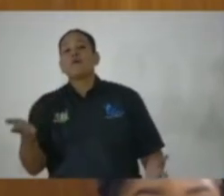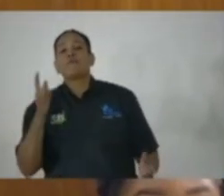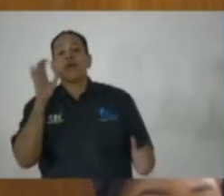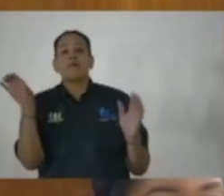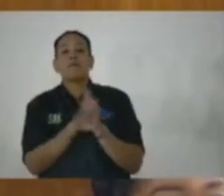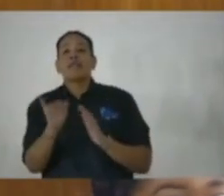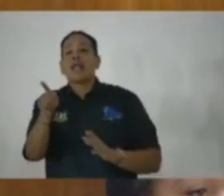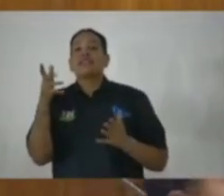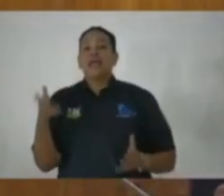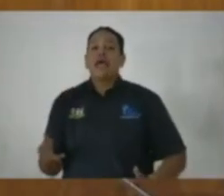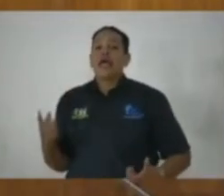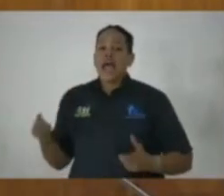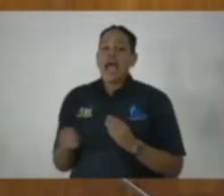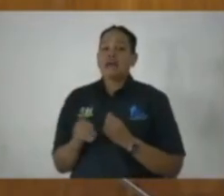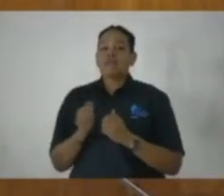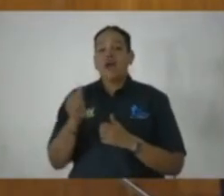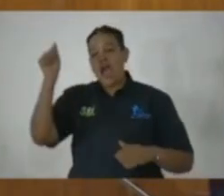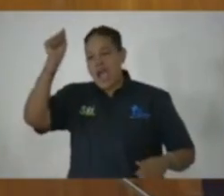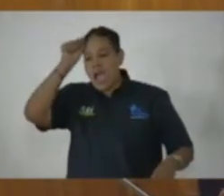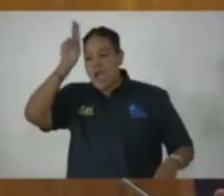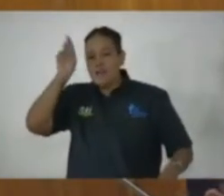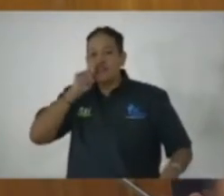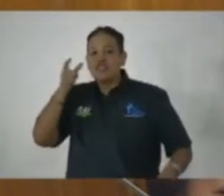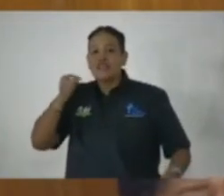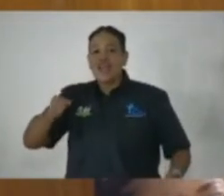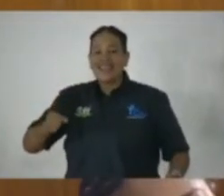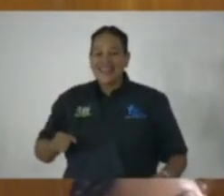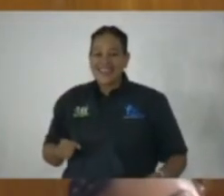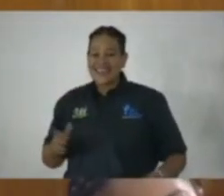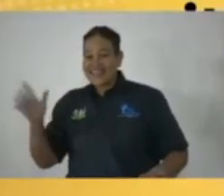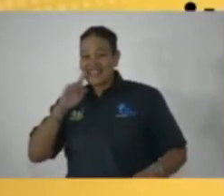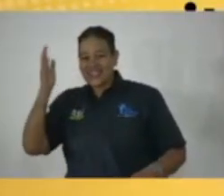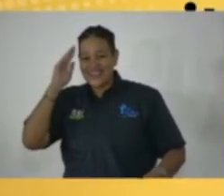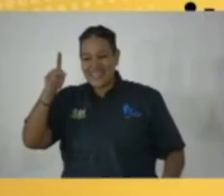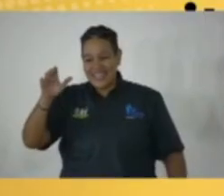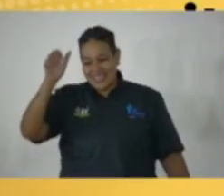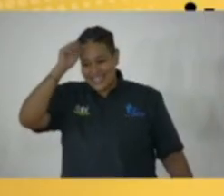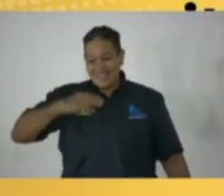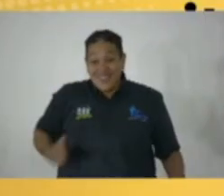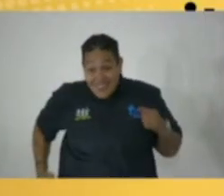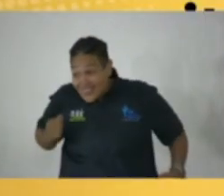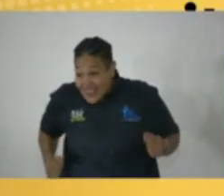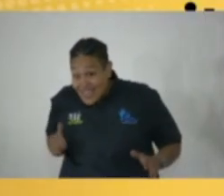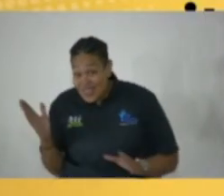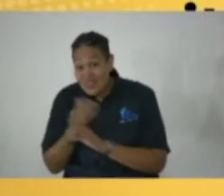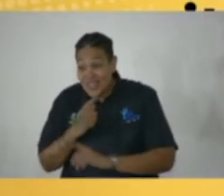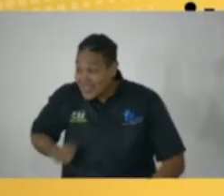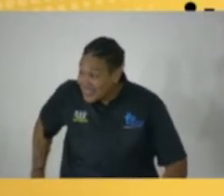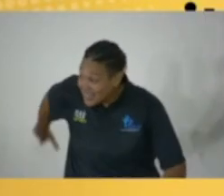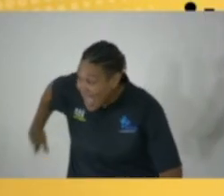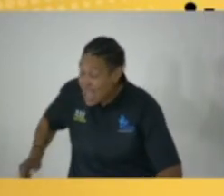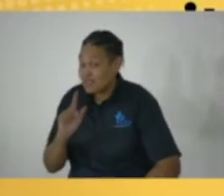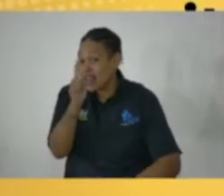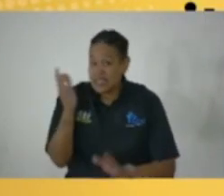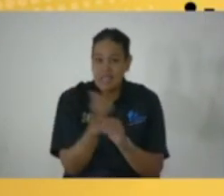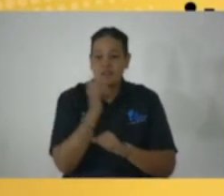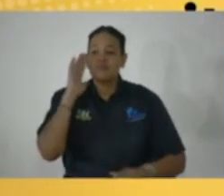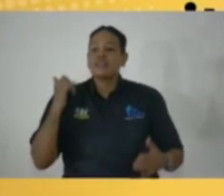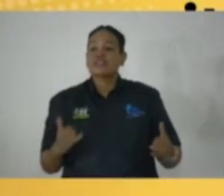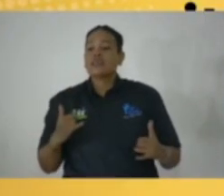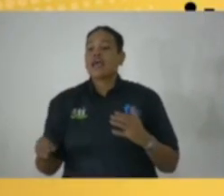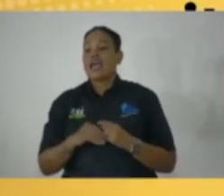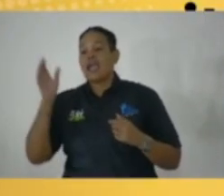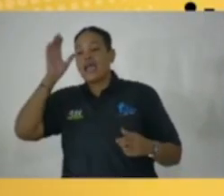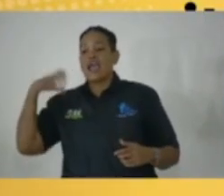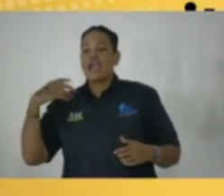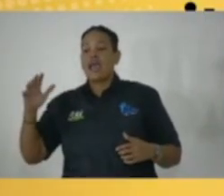like this exists, but Holness has done the least. That's a KC man winning that race so beautifully, as we will later today. And Canada